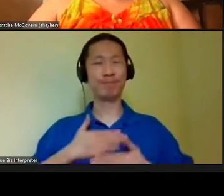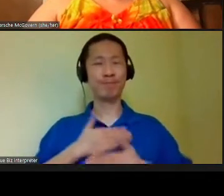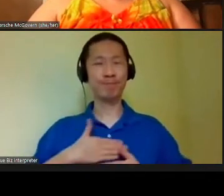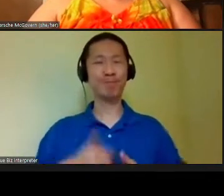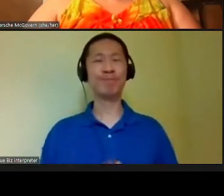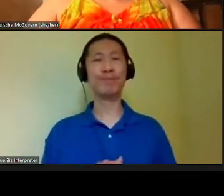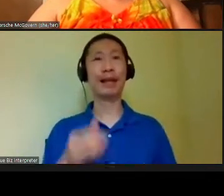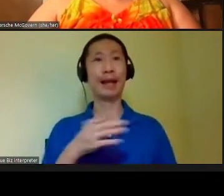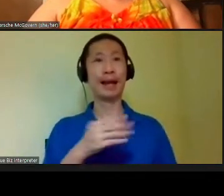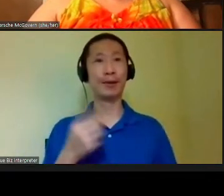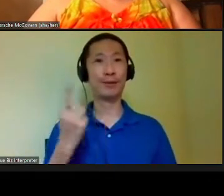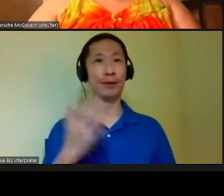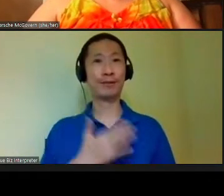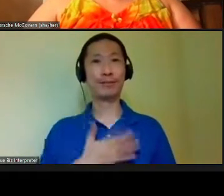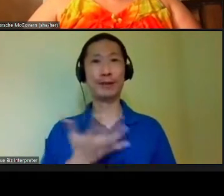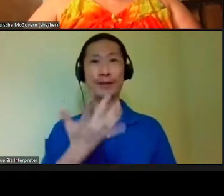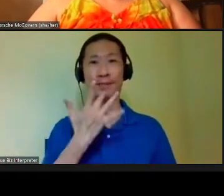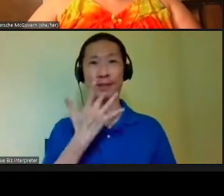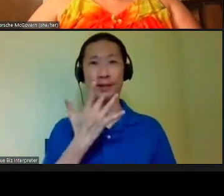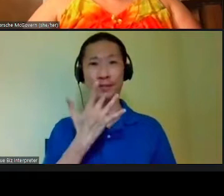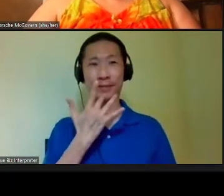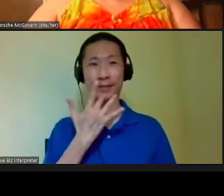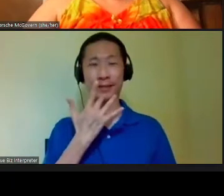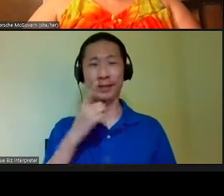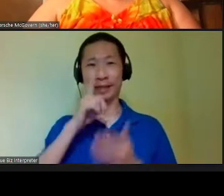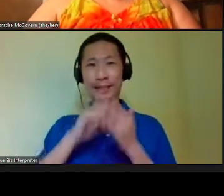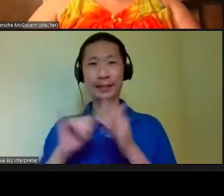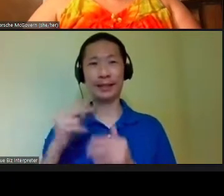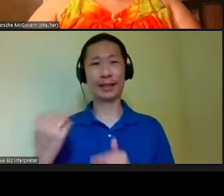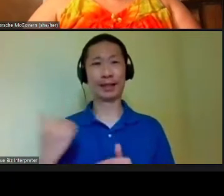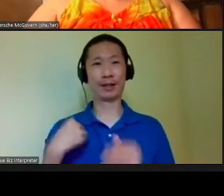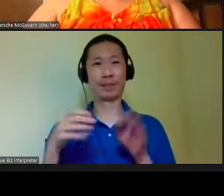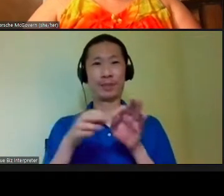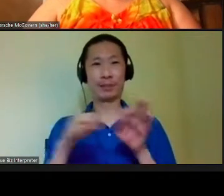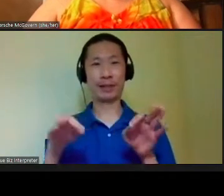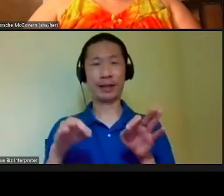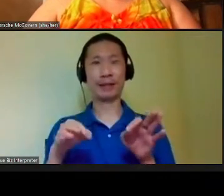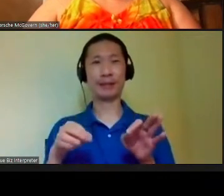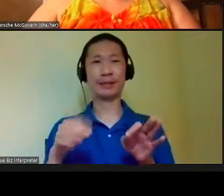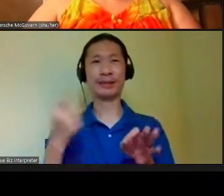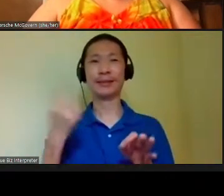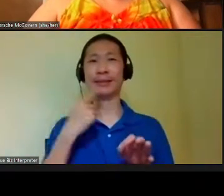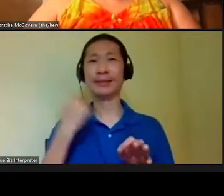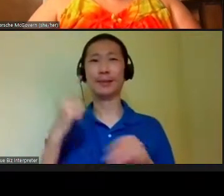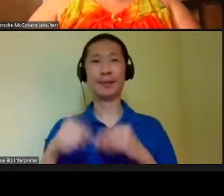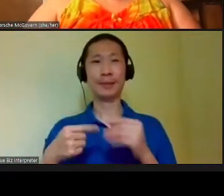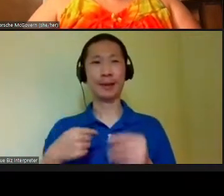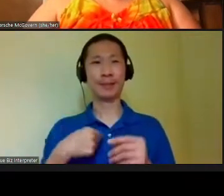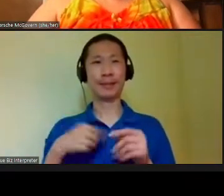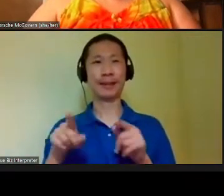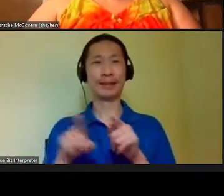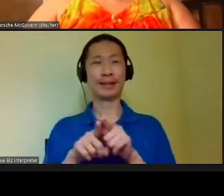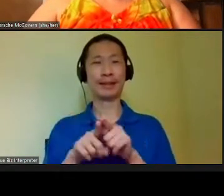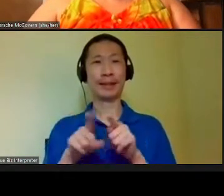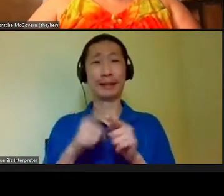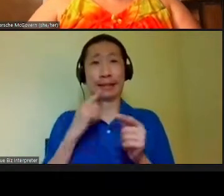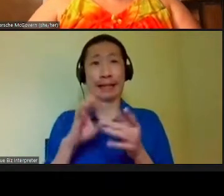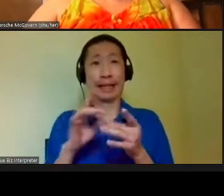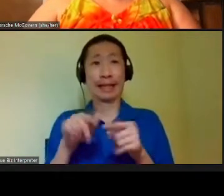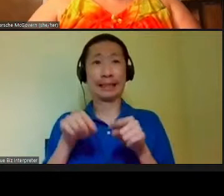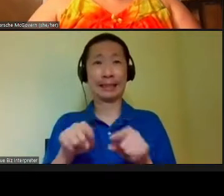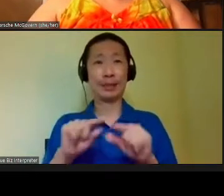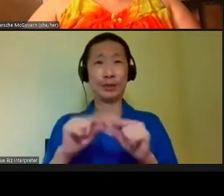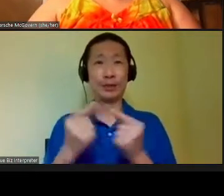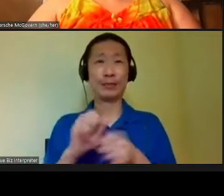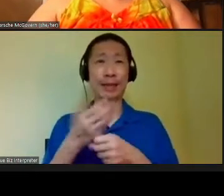And one of my favorite check-in prompts, which is just, I think, says something about me, like saying this into groups to kind of